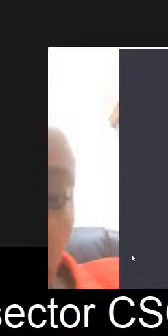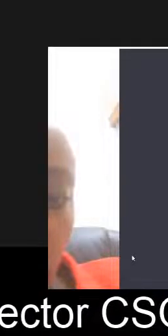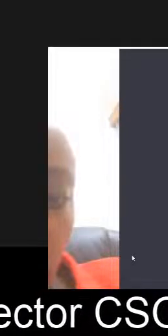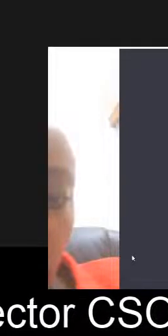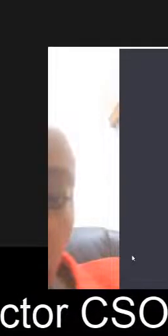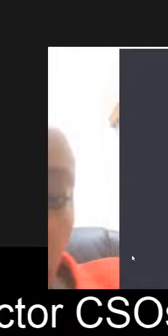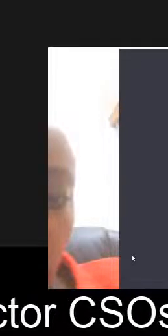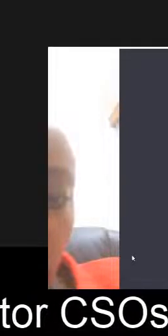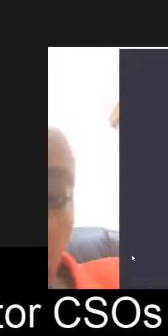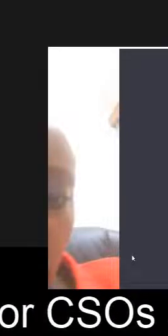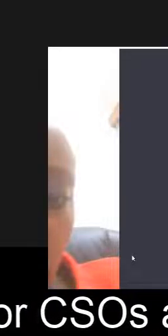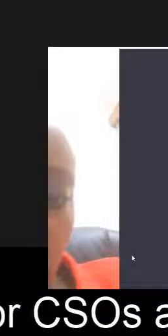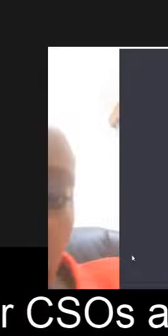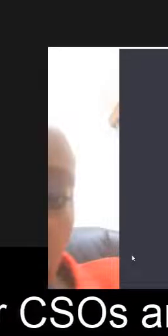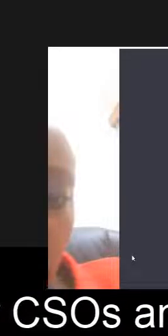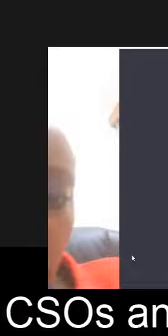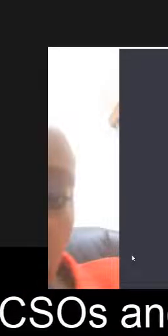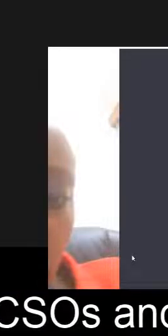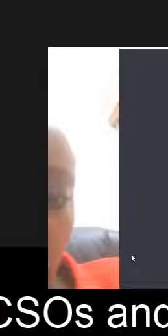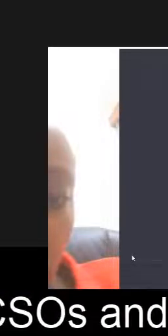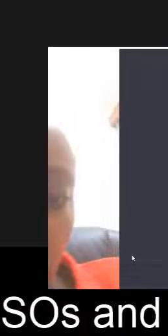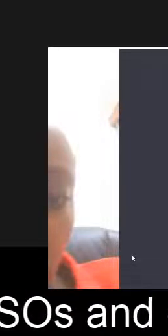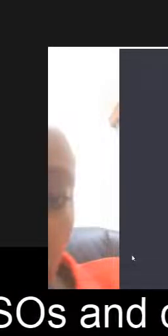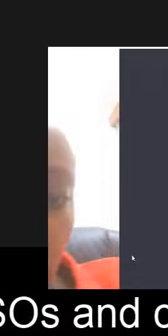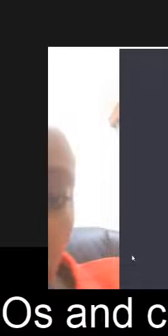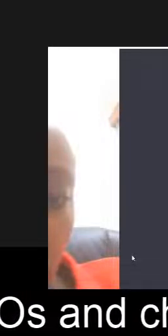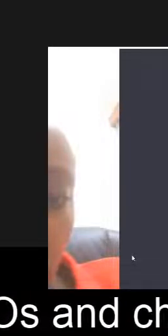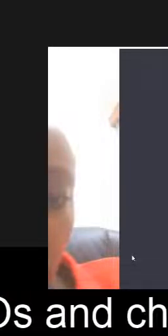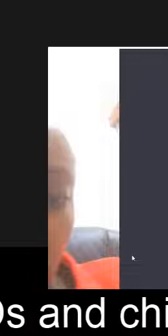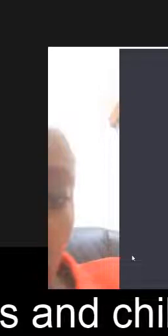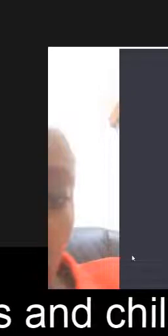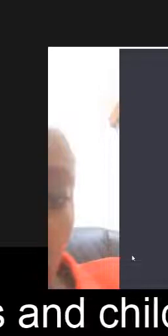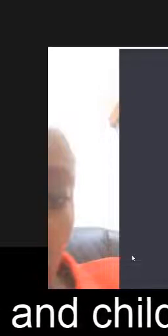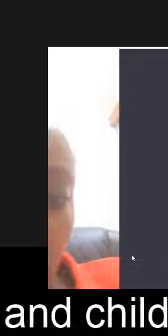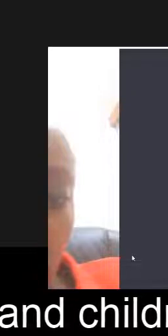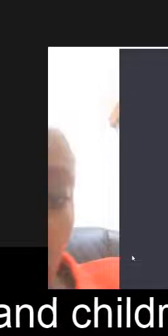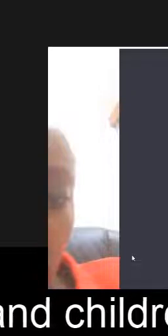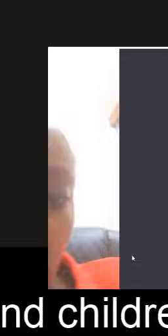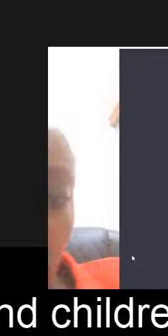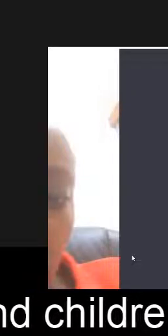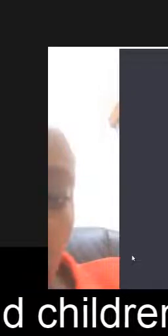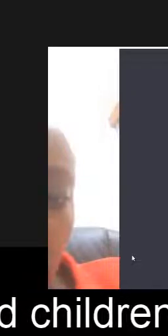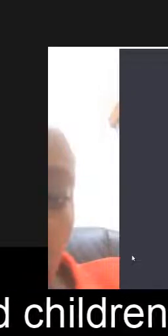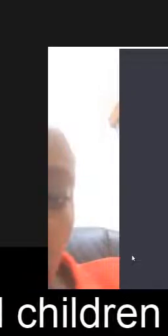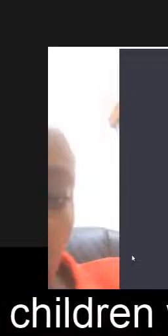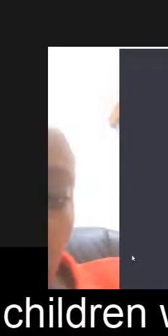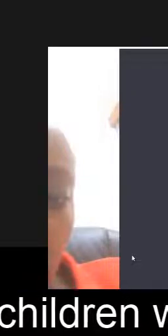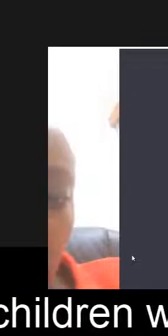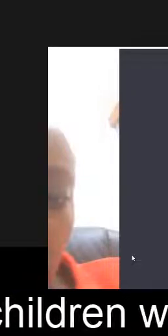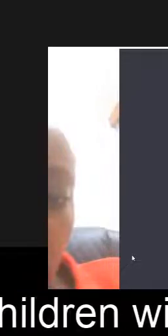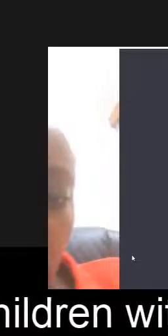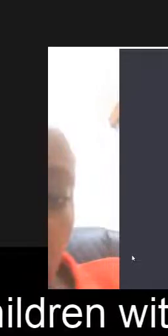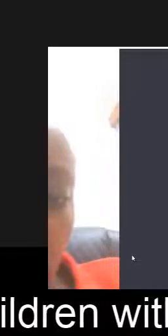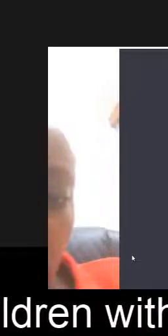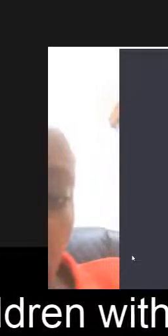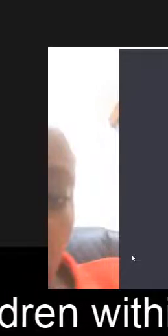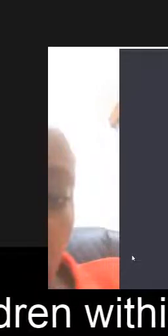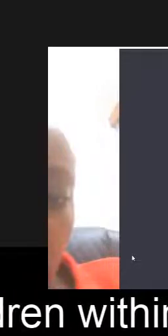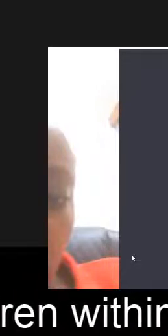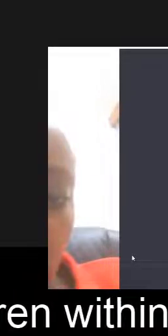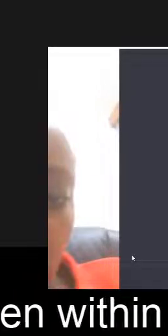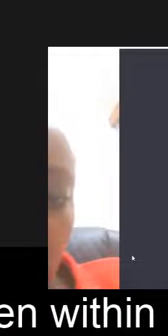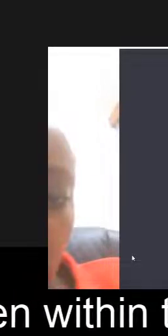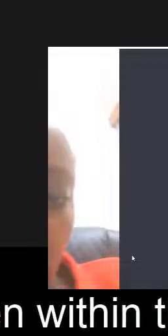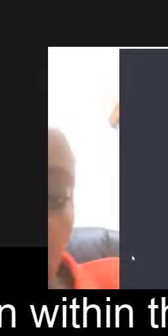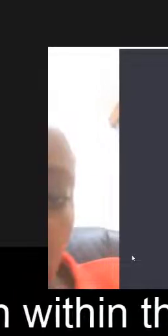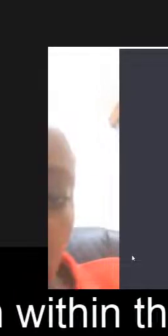And then also, we are also planning to conduct advocacy with the government. So I think I would like to stop from